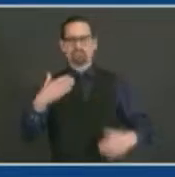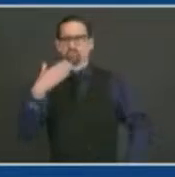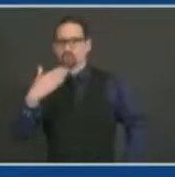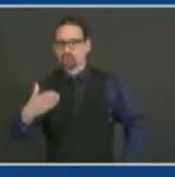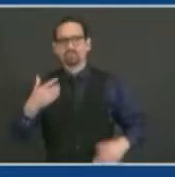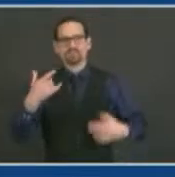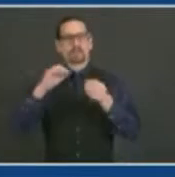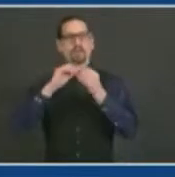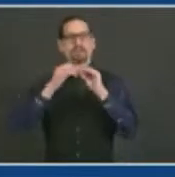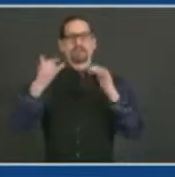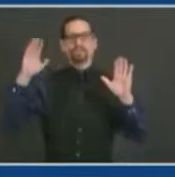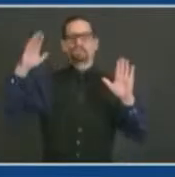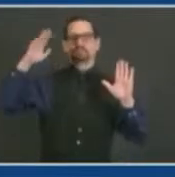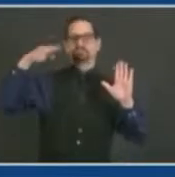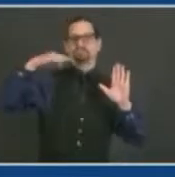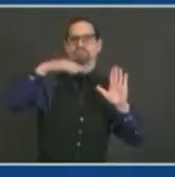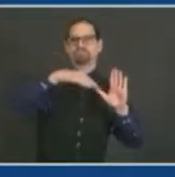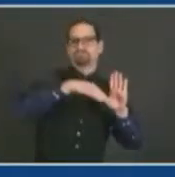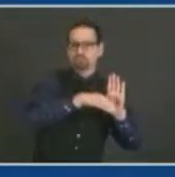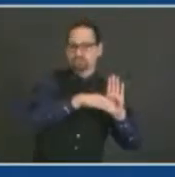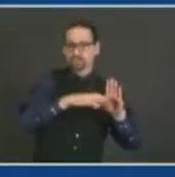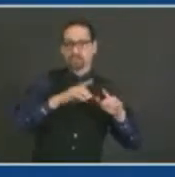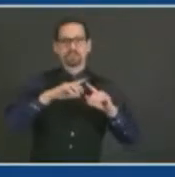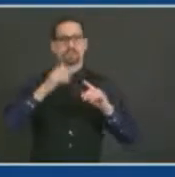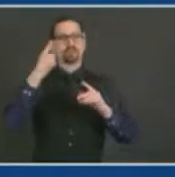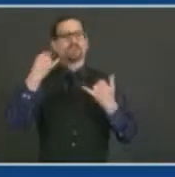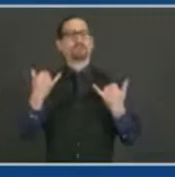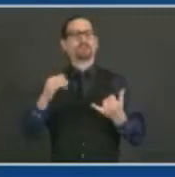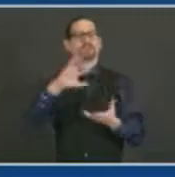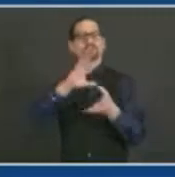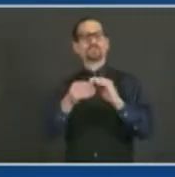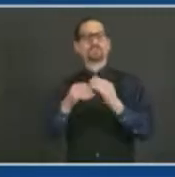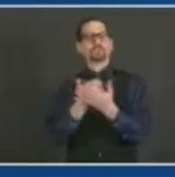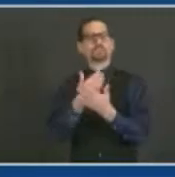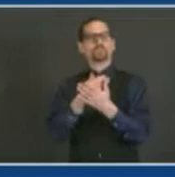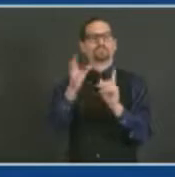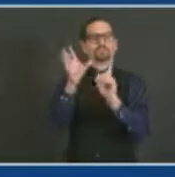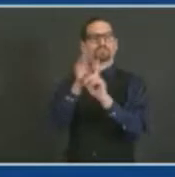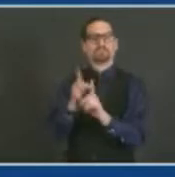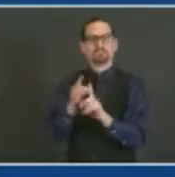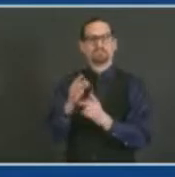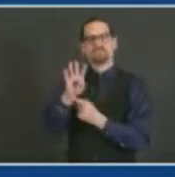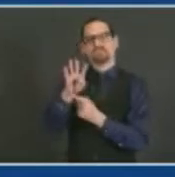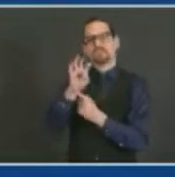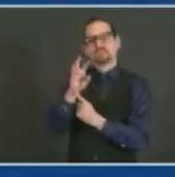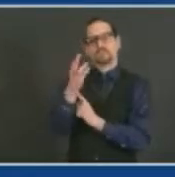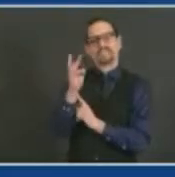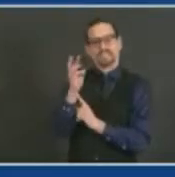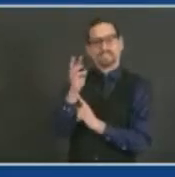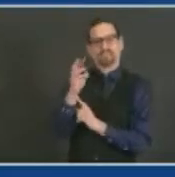had 416 new cases for yesterday, and that was out of